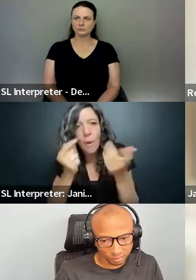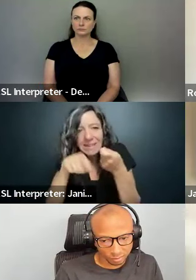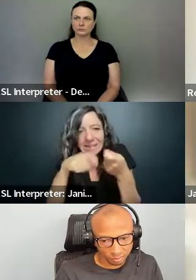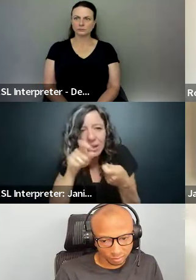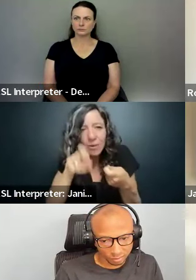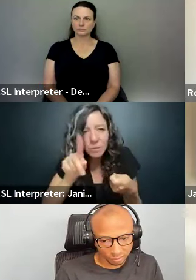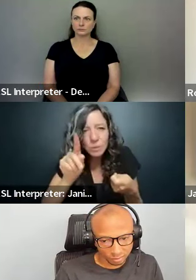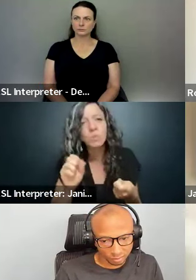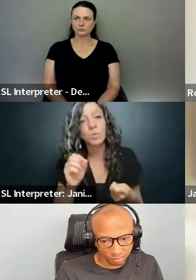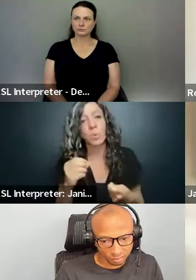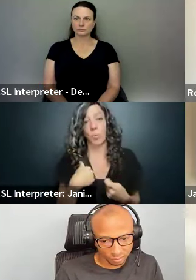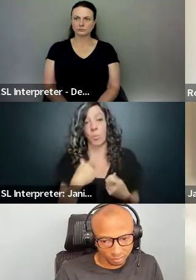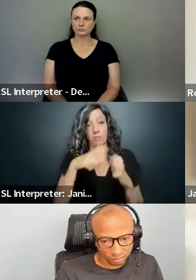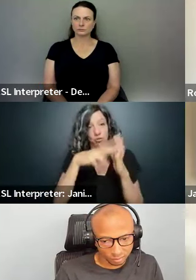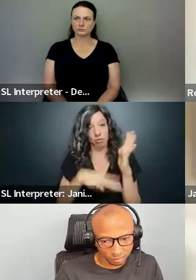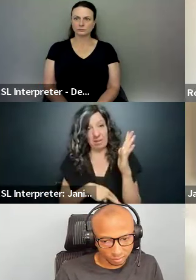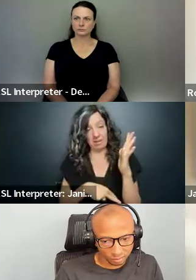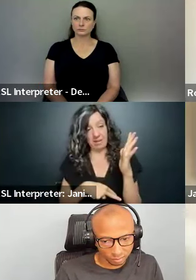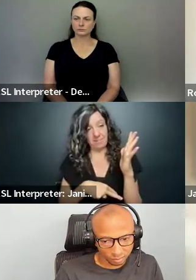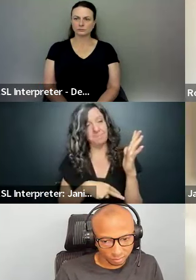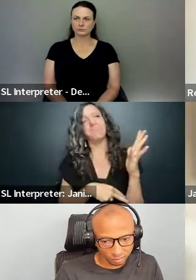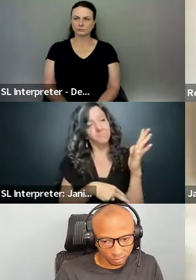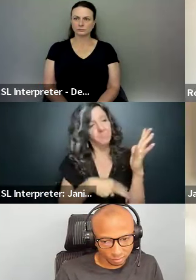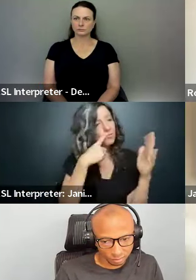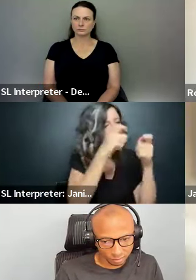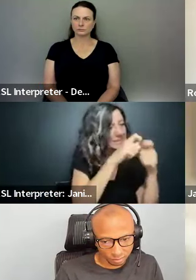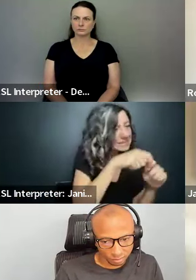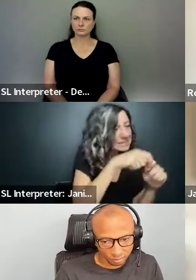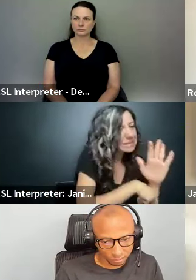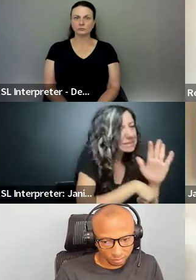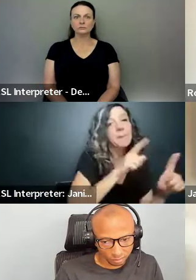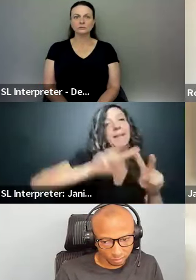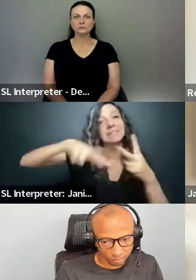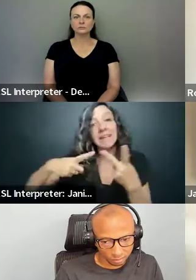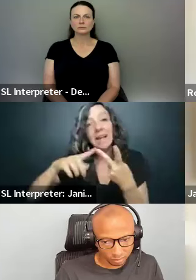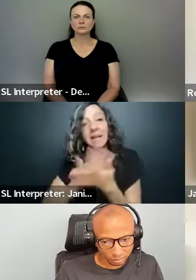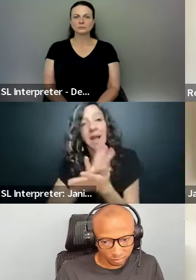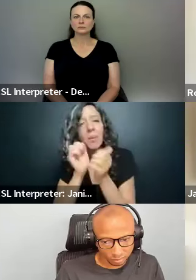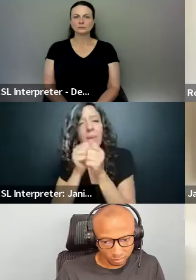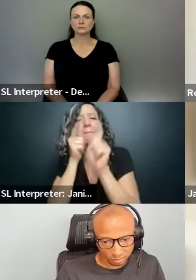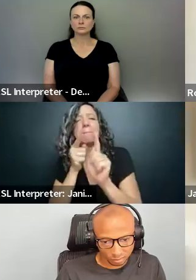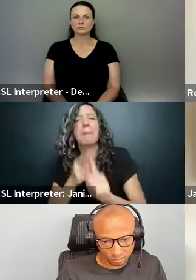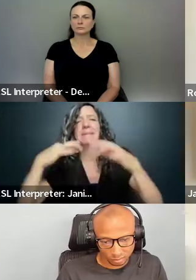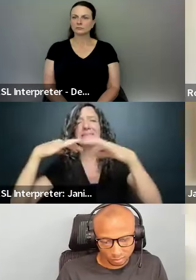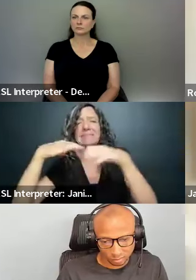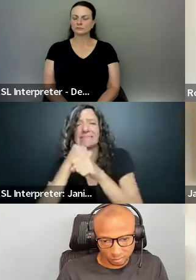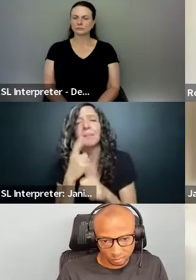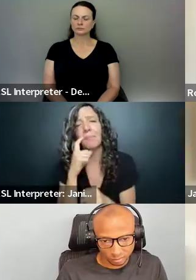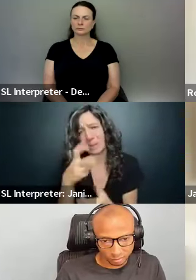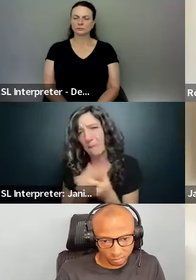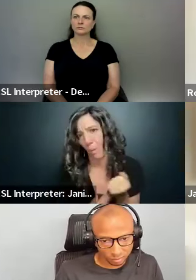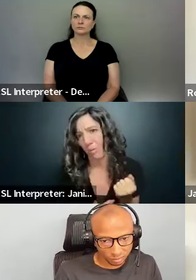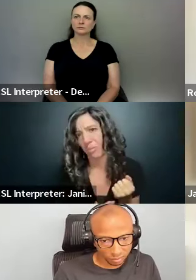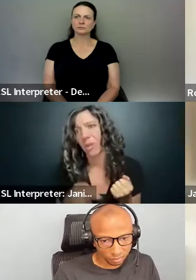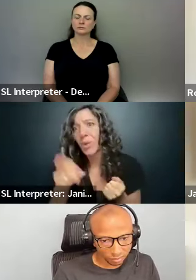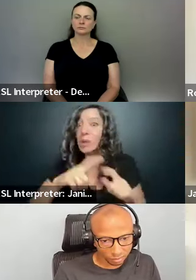it for context, but then having something that's short and sweet with the steps is like super beneficial, because you need both, right? You need to educate people, because otherwise they think